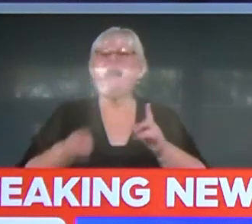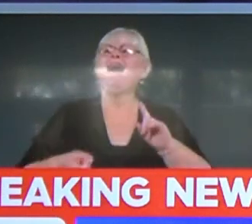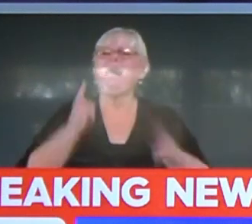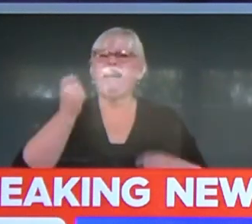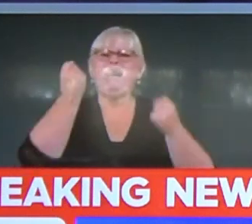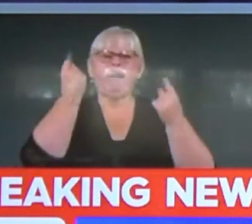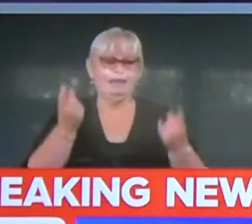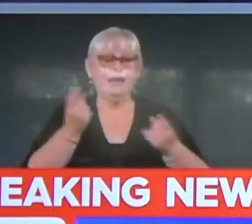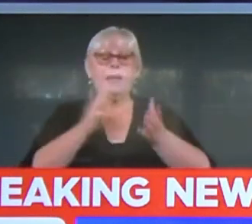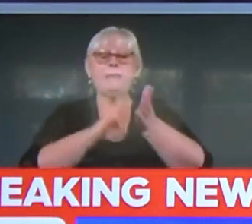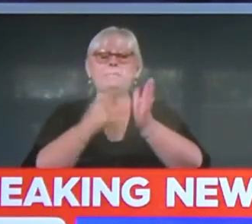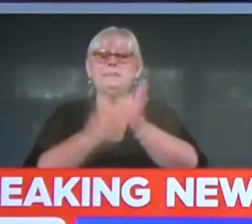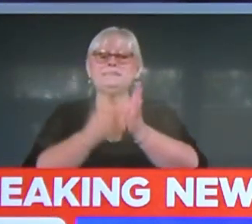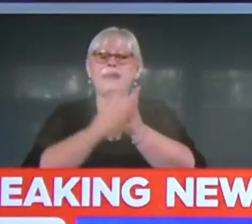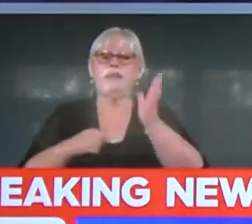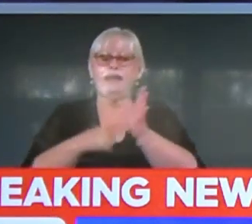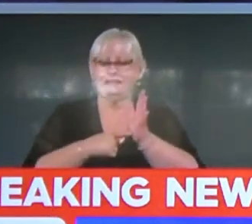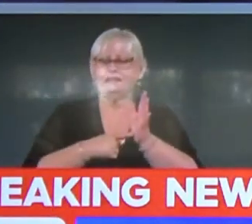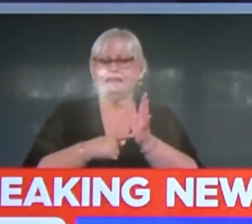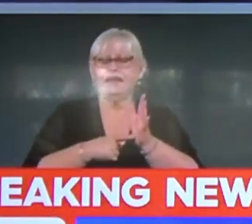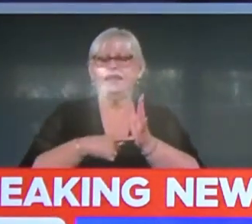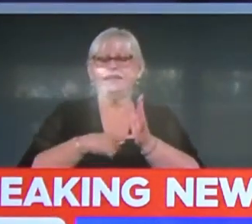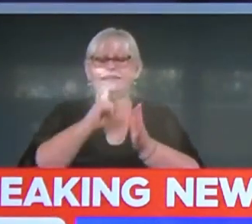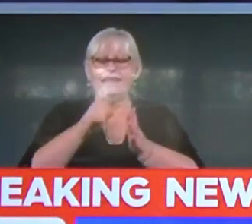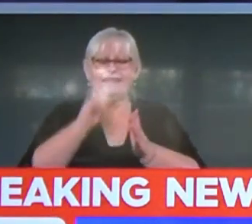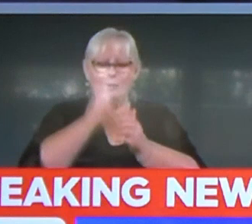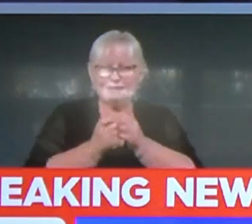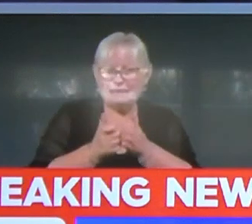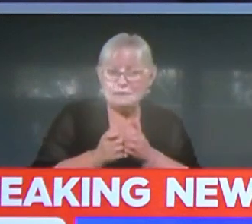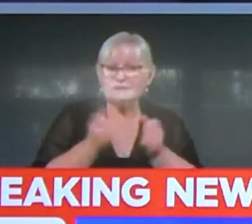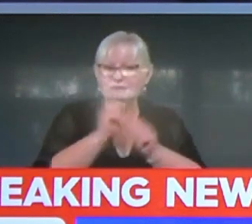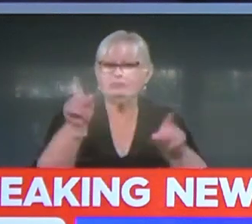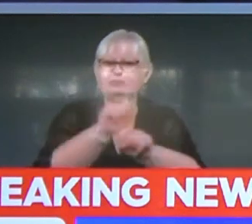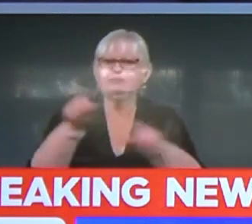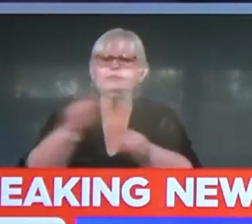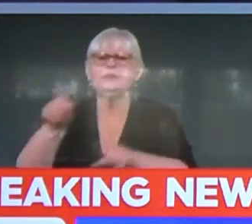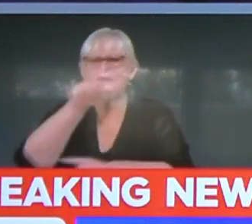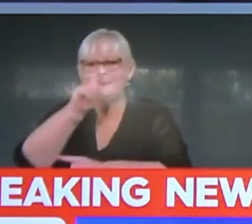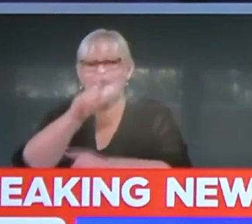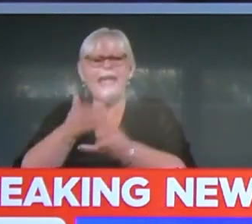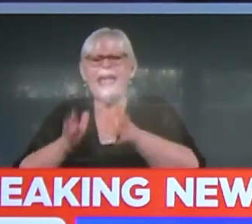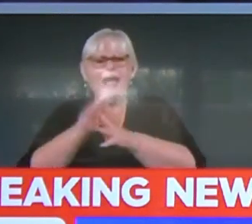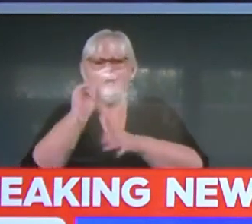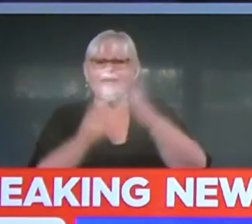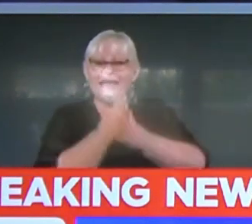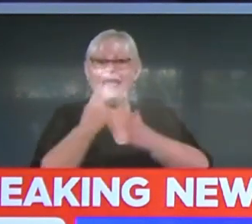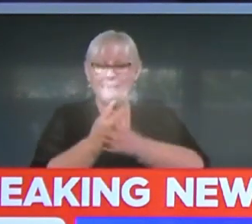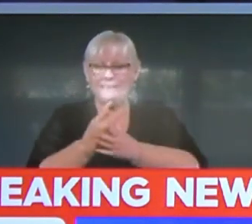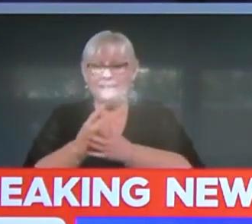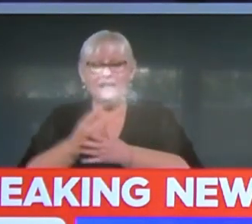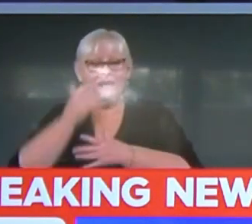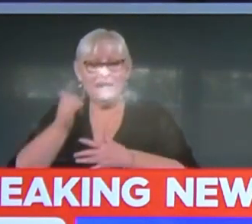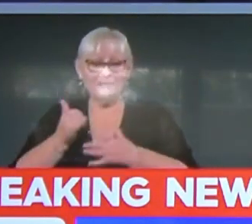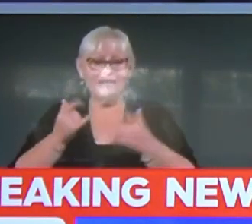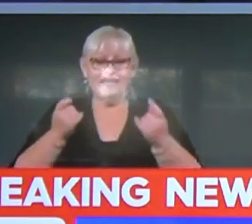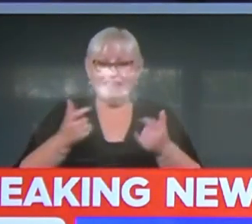it? Mr. Hunt mentioned today that text messaging would start. Is that happening? When is that happening? How are we going to ensure that even though individually these things might be